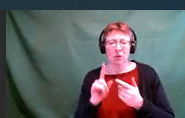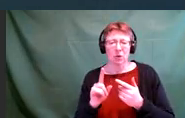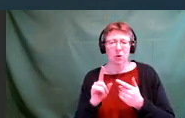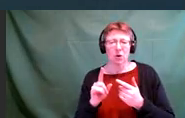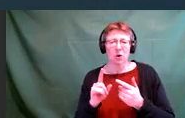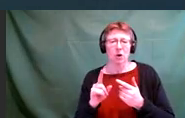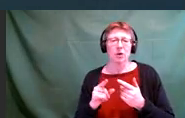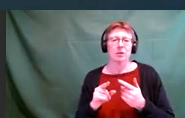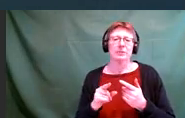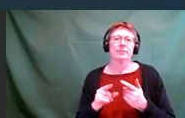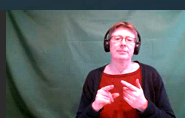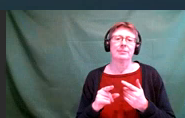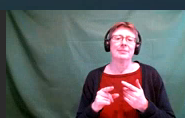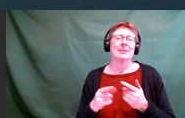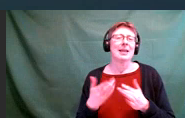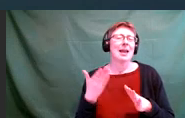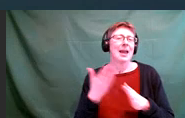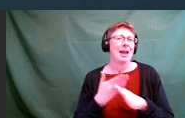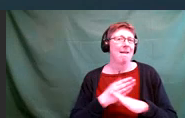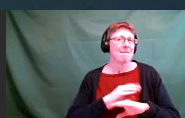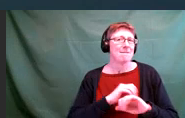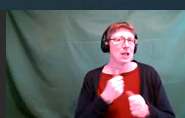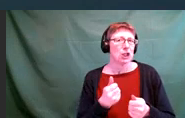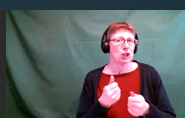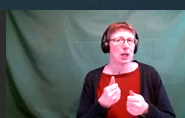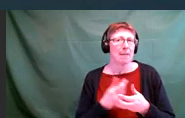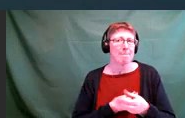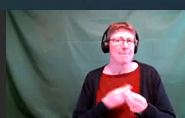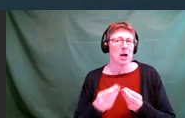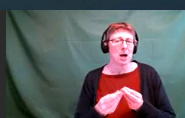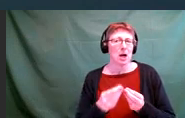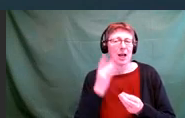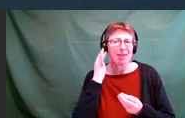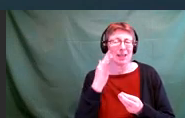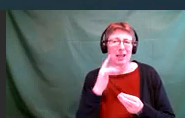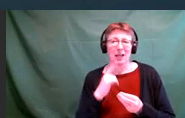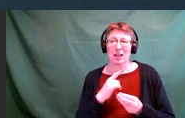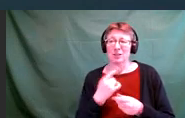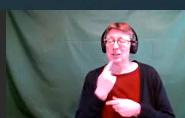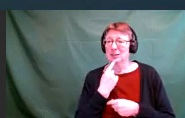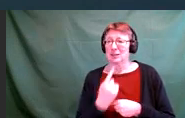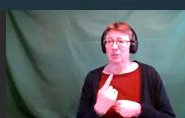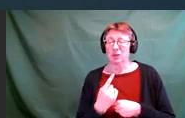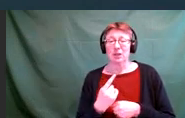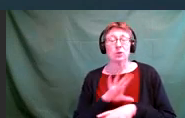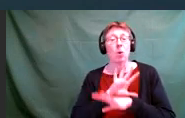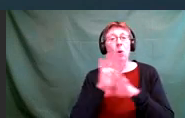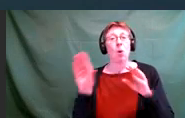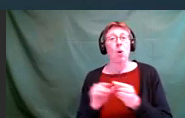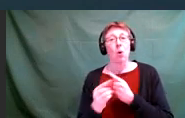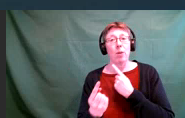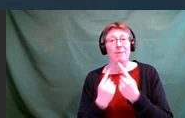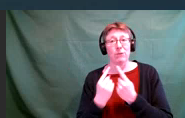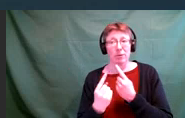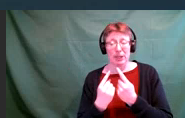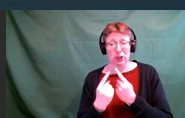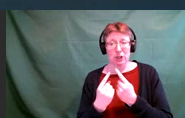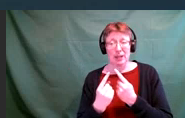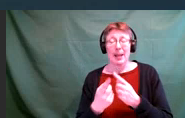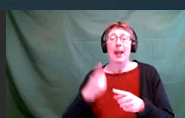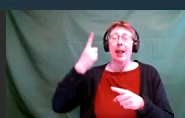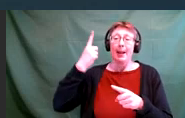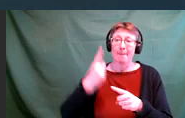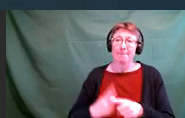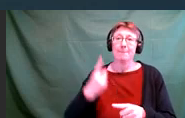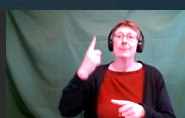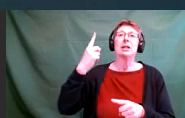theory. An efficient market, simply put, is that all information is immediately priced